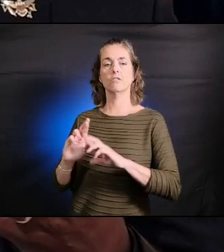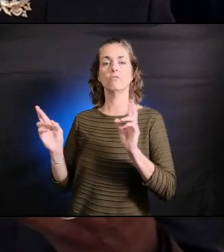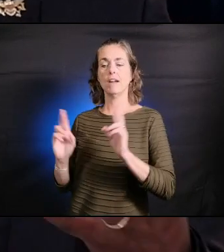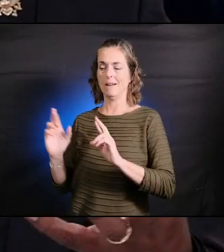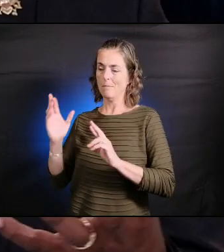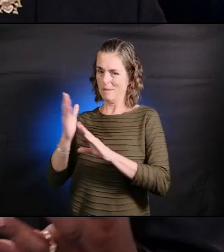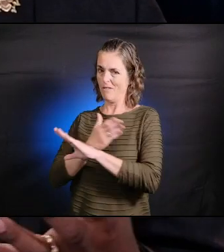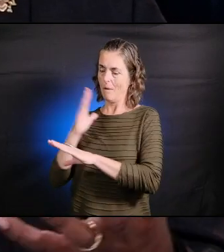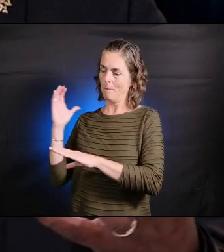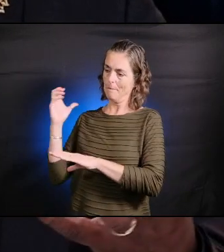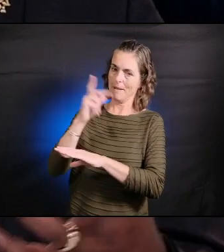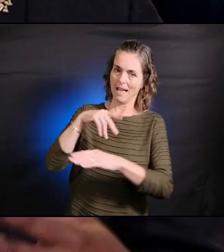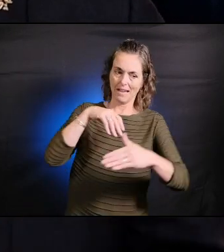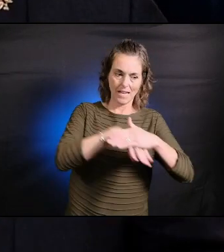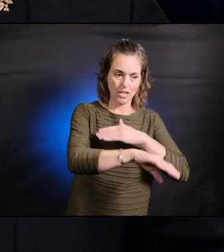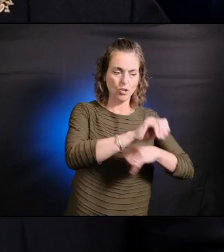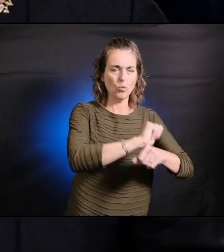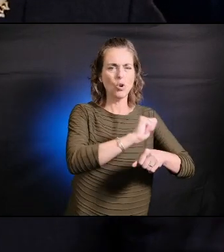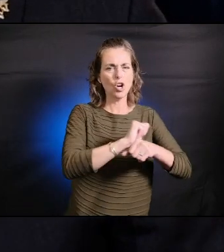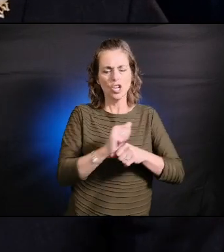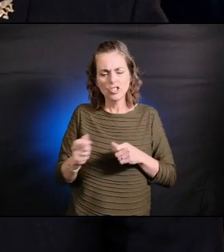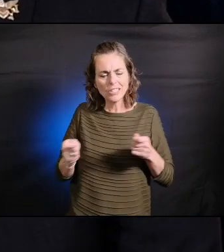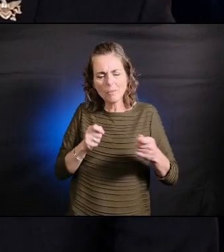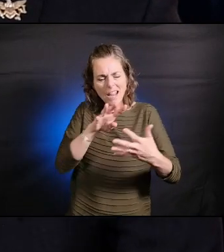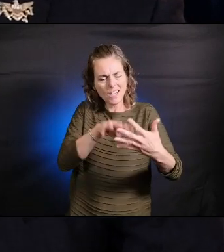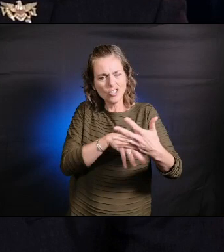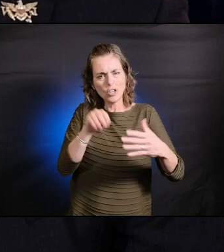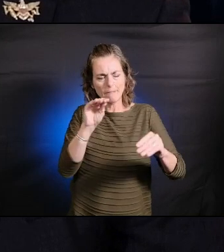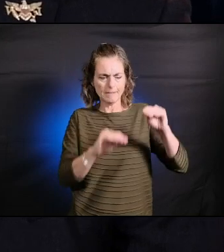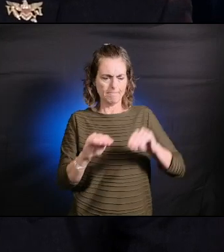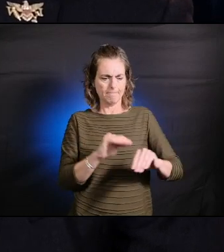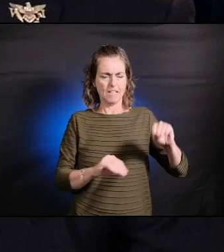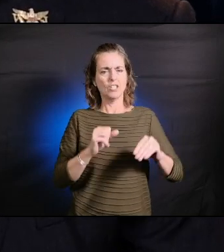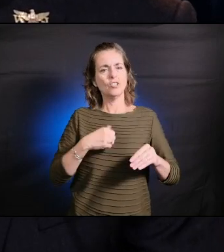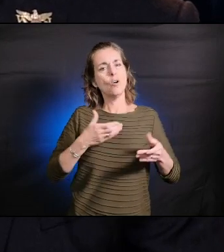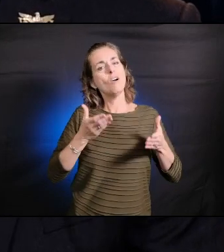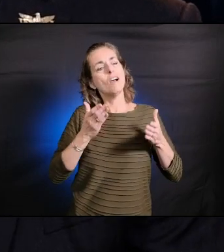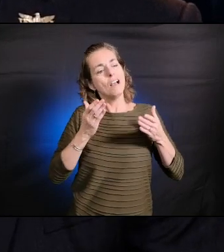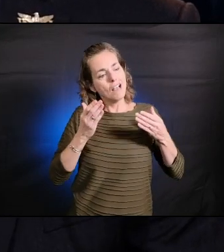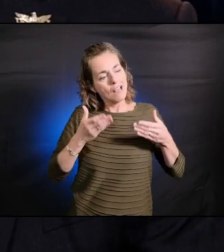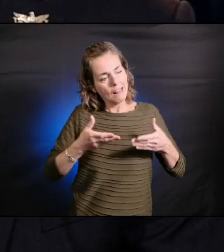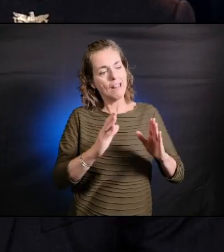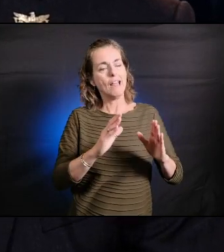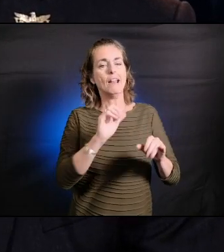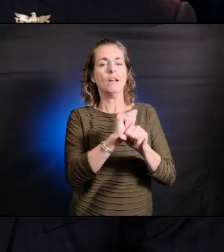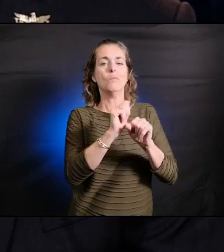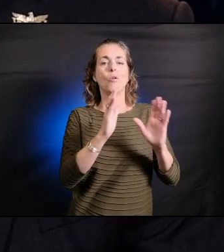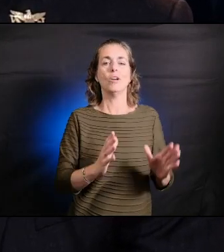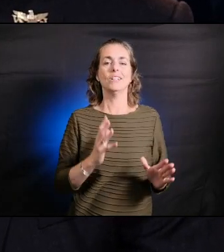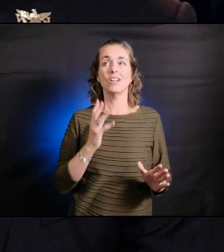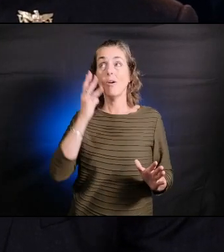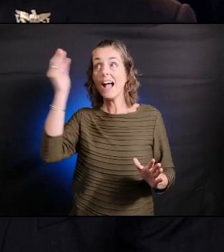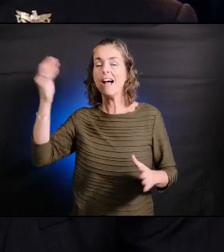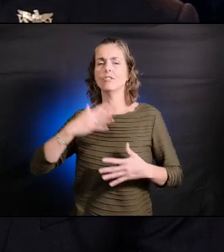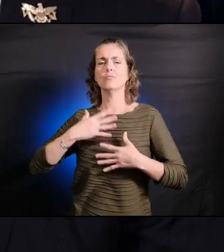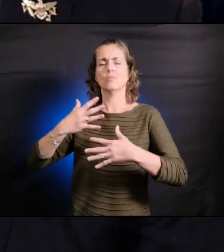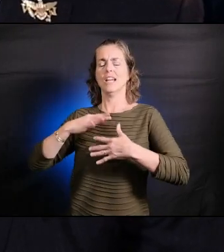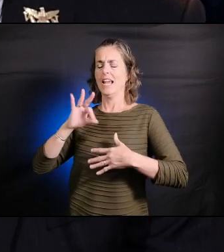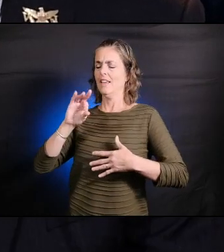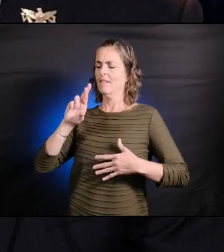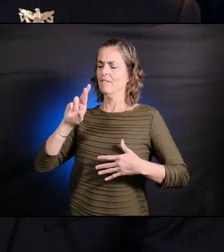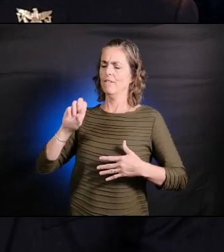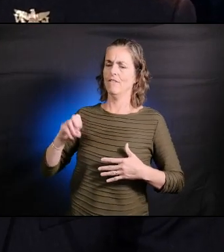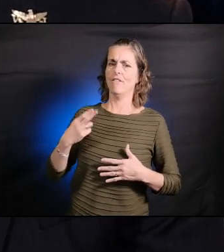work. And just manage your shift like that so we can allow people to get fresh air. into their system. Because none of us were